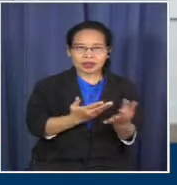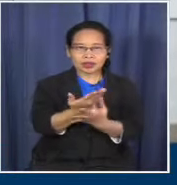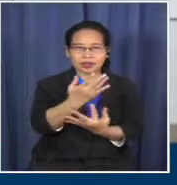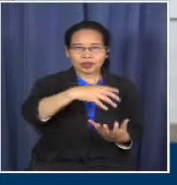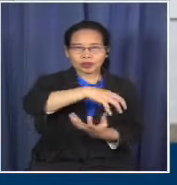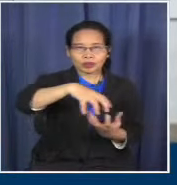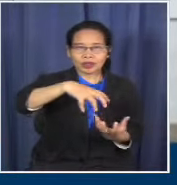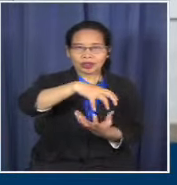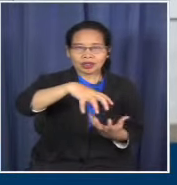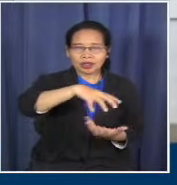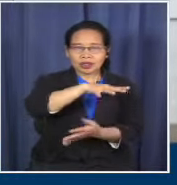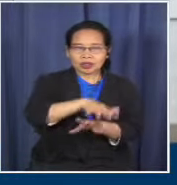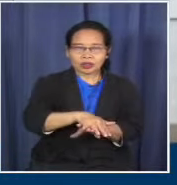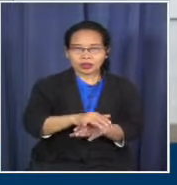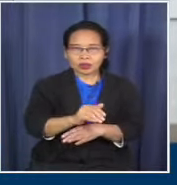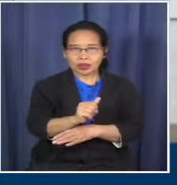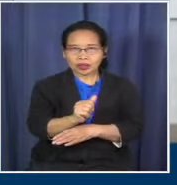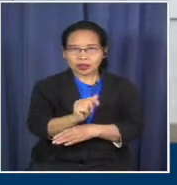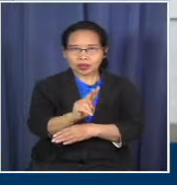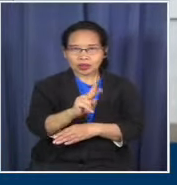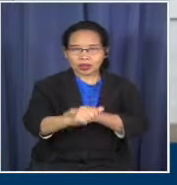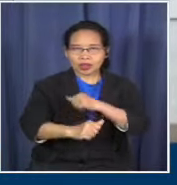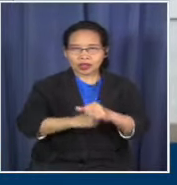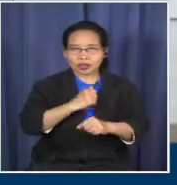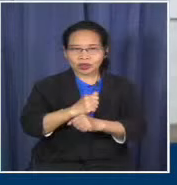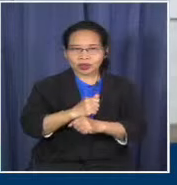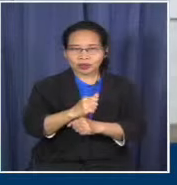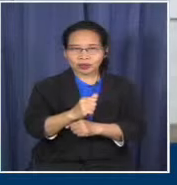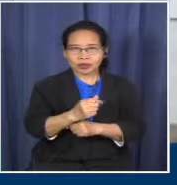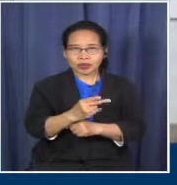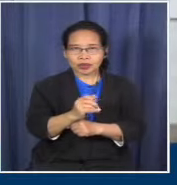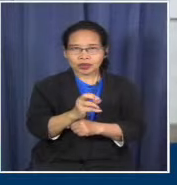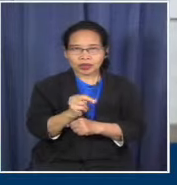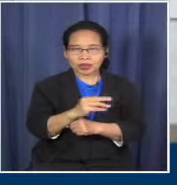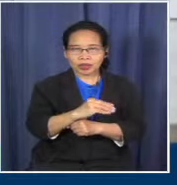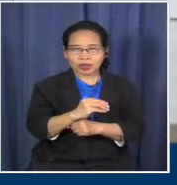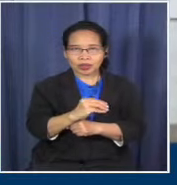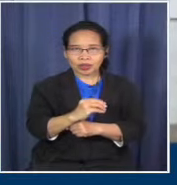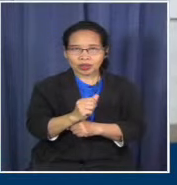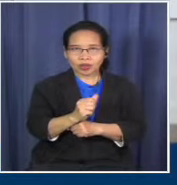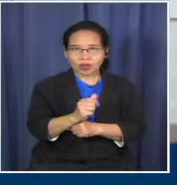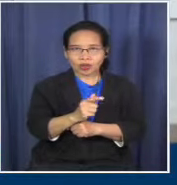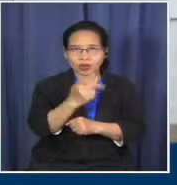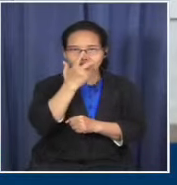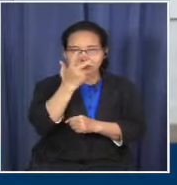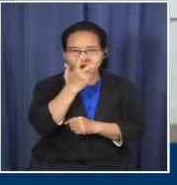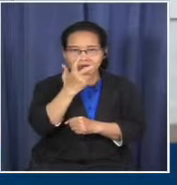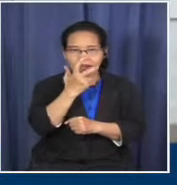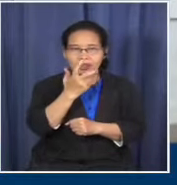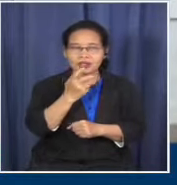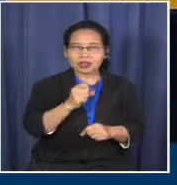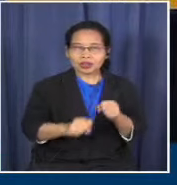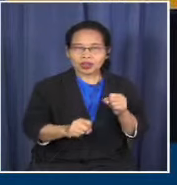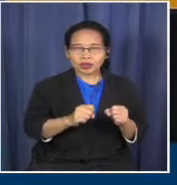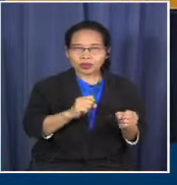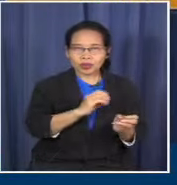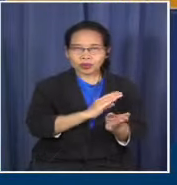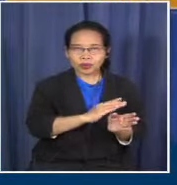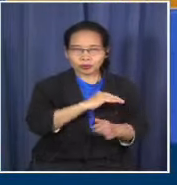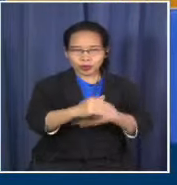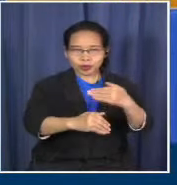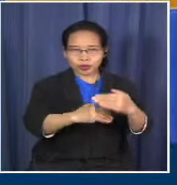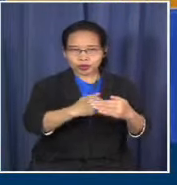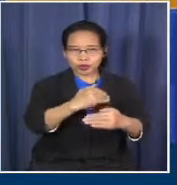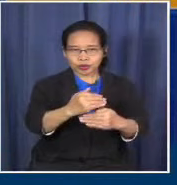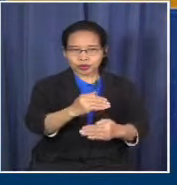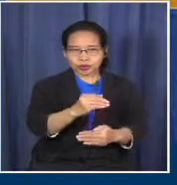two together, through the combination of two atoms of hydrogen and of oxygen, you